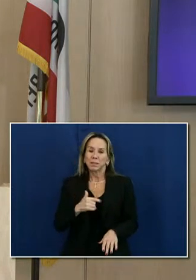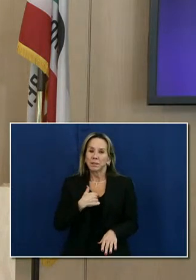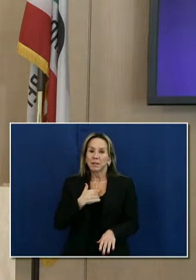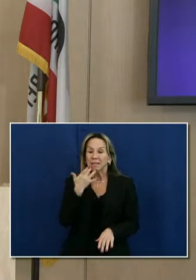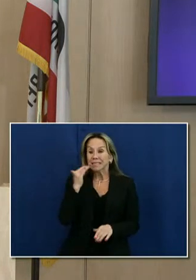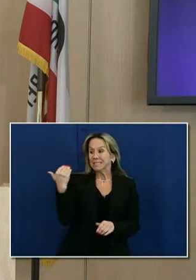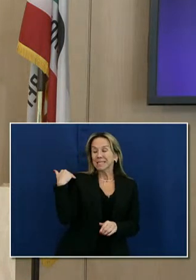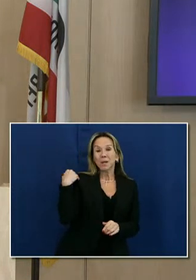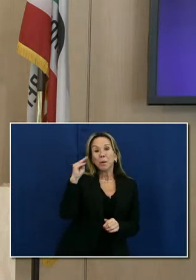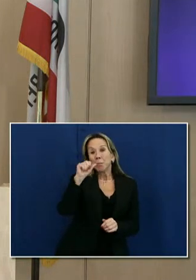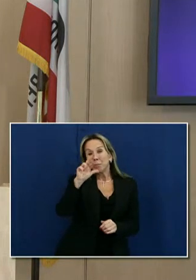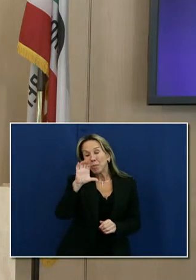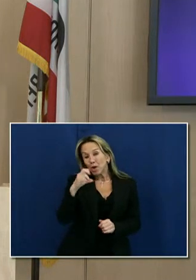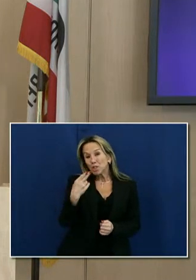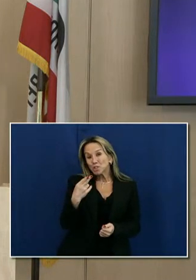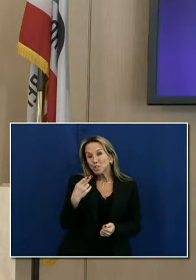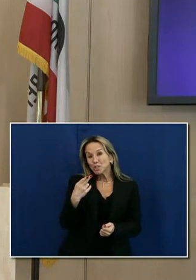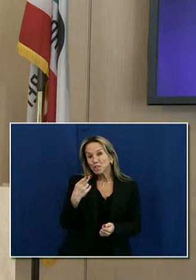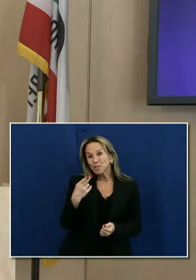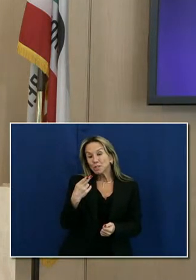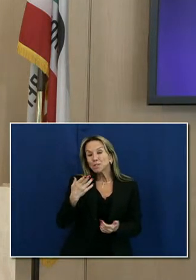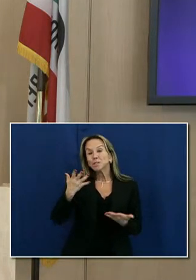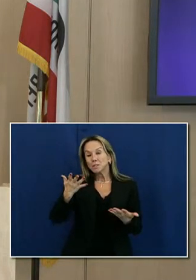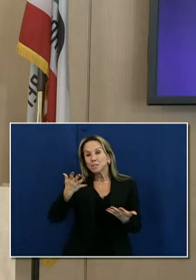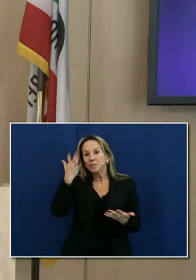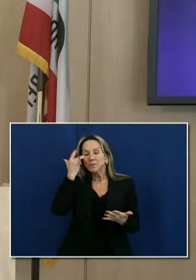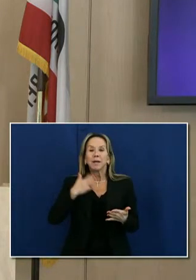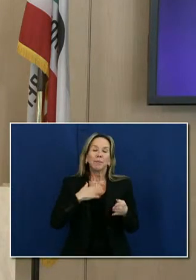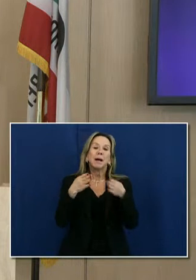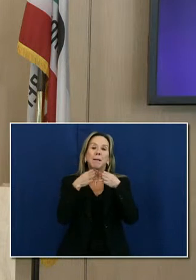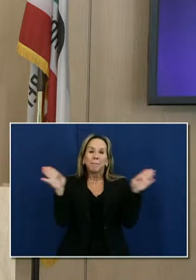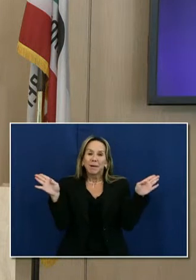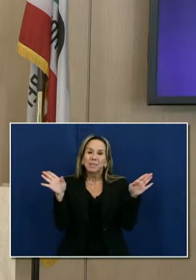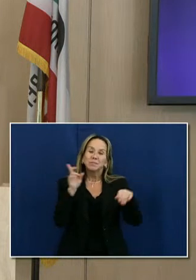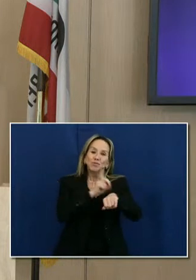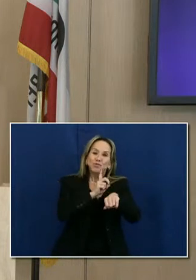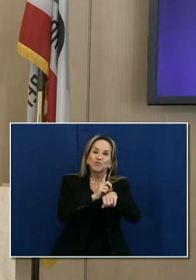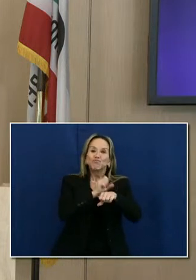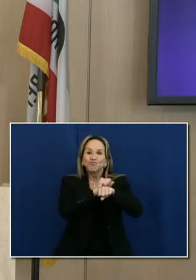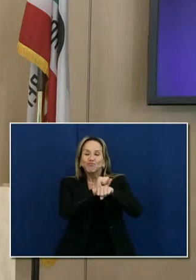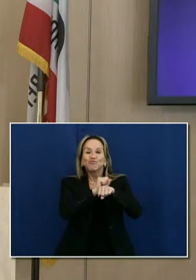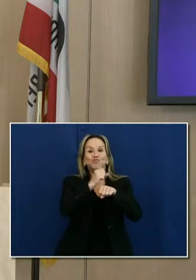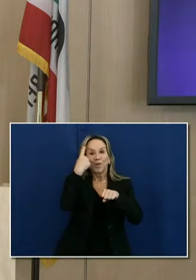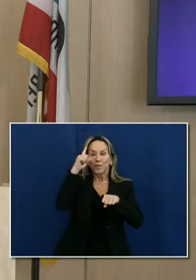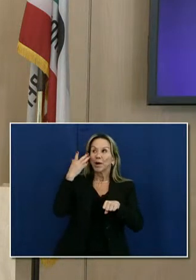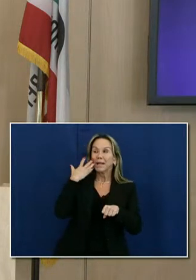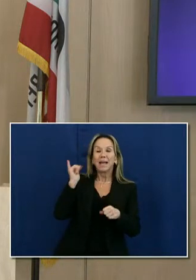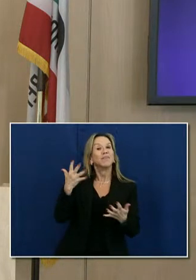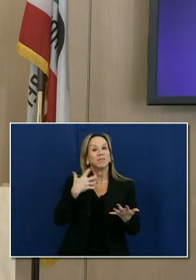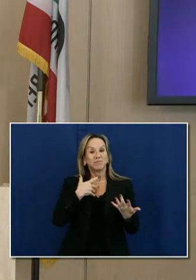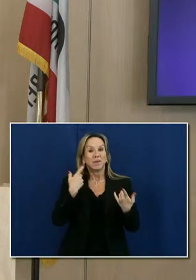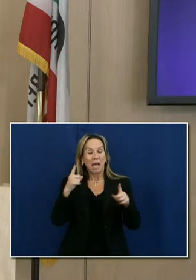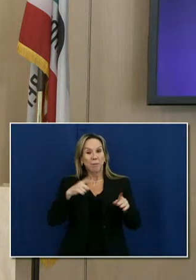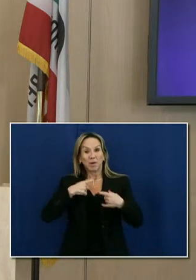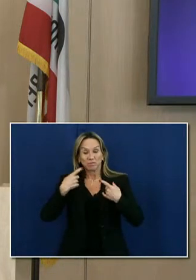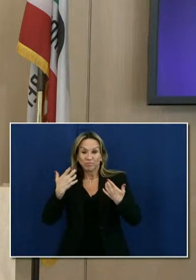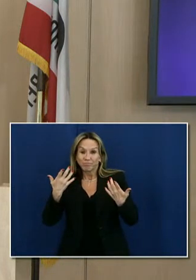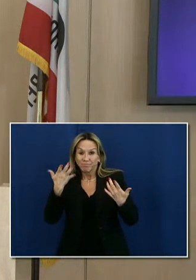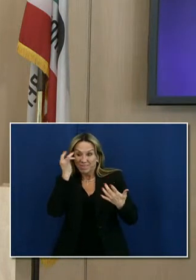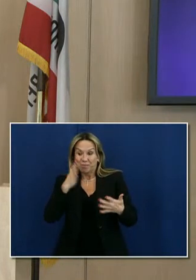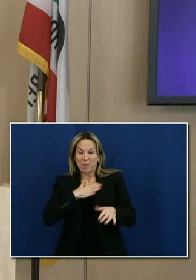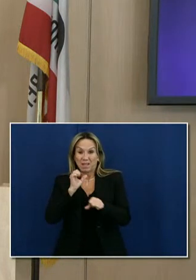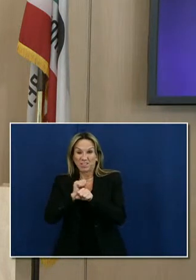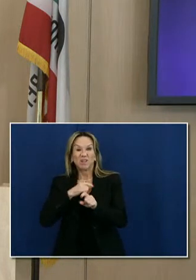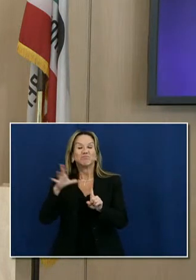This past March, as a result of my public duties for the state of California, I was exposed to COVID-19. And